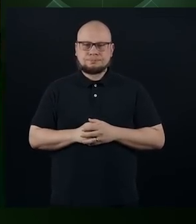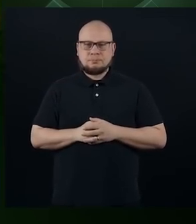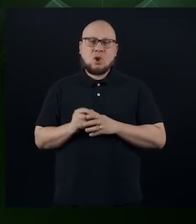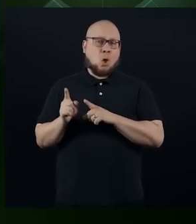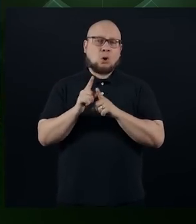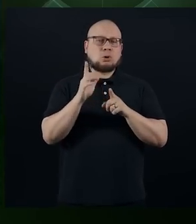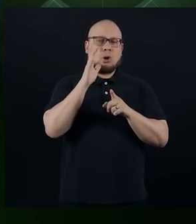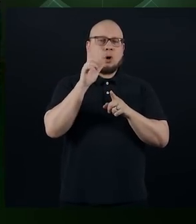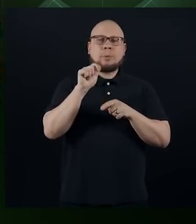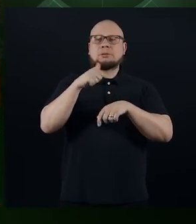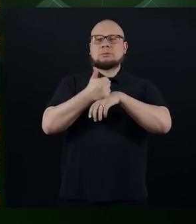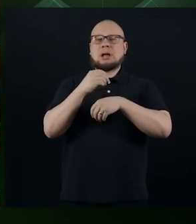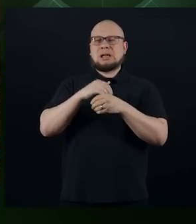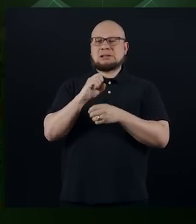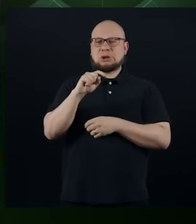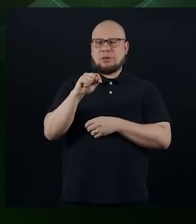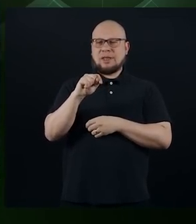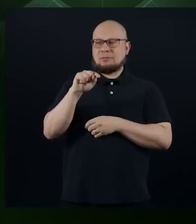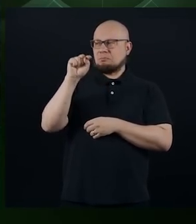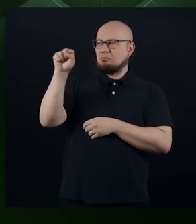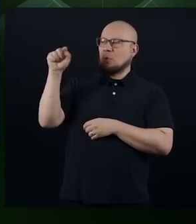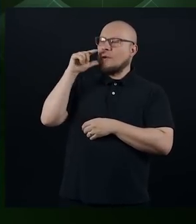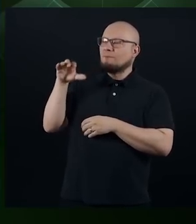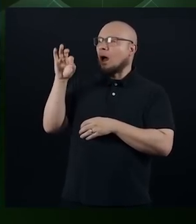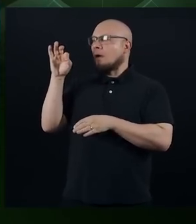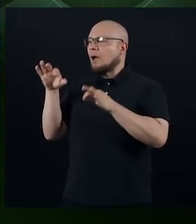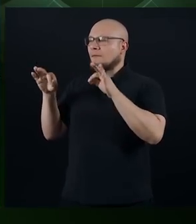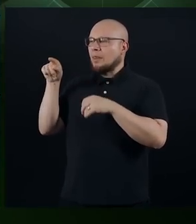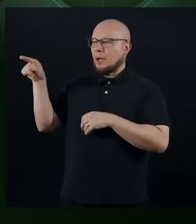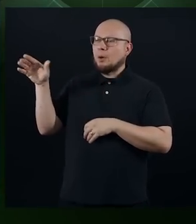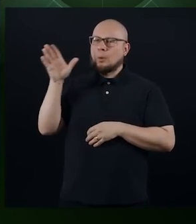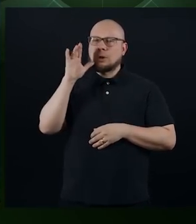scattered throughout the world of the Sea of Thieves.